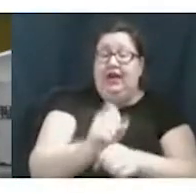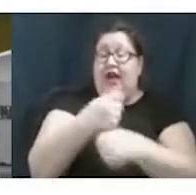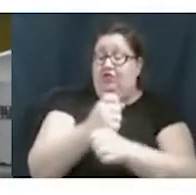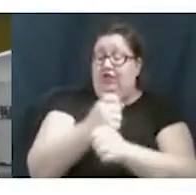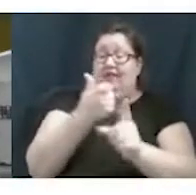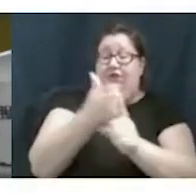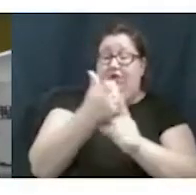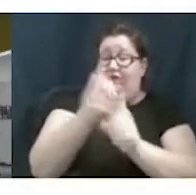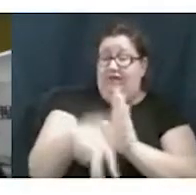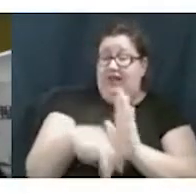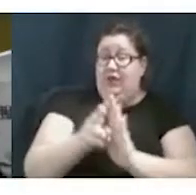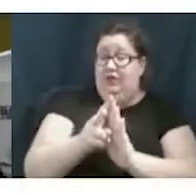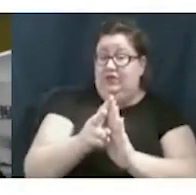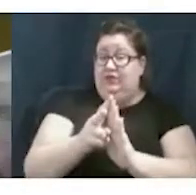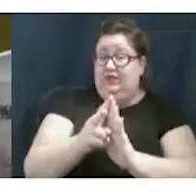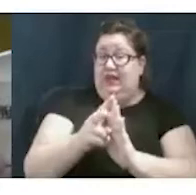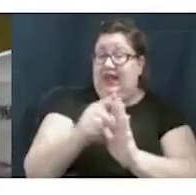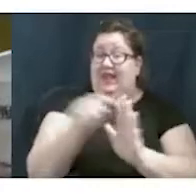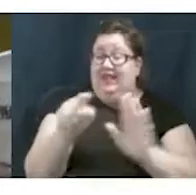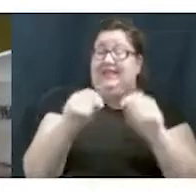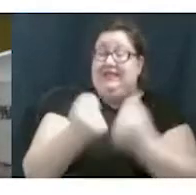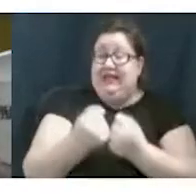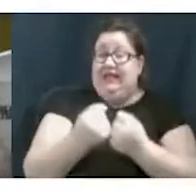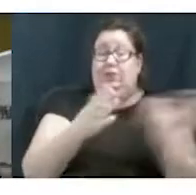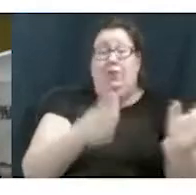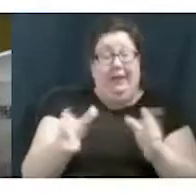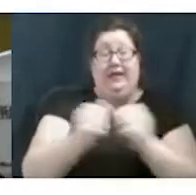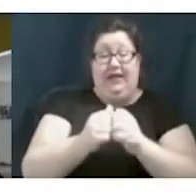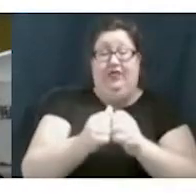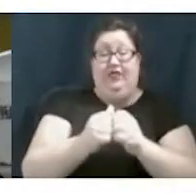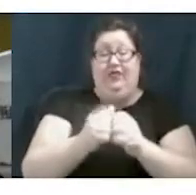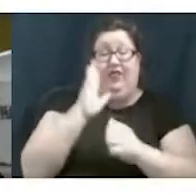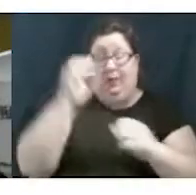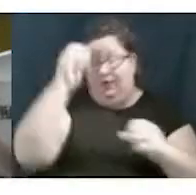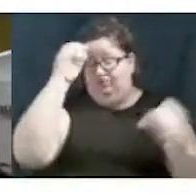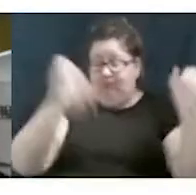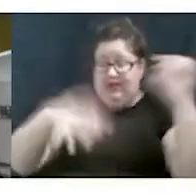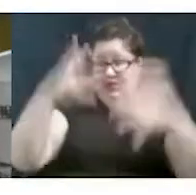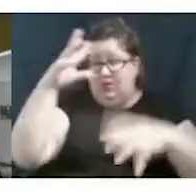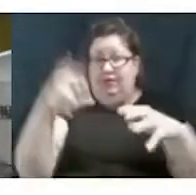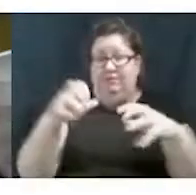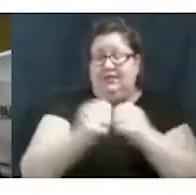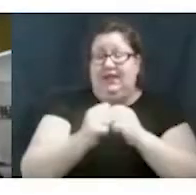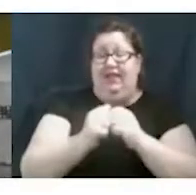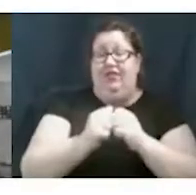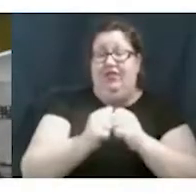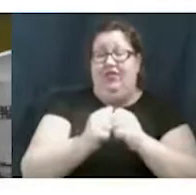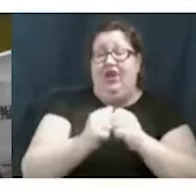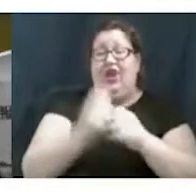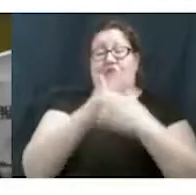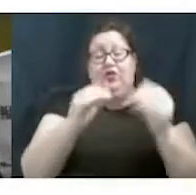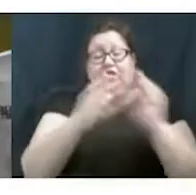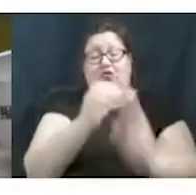videos, right, these teams will plan together, right? They'll brainstorm together. They'll storyboard and script